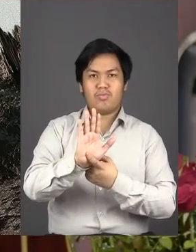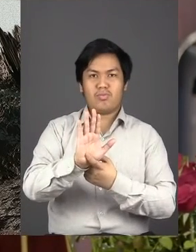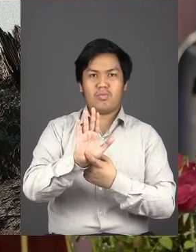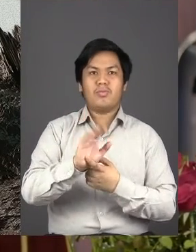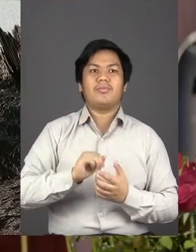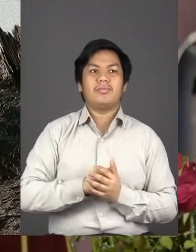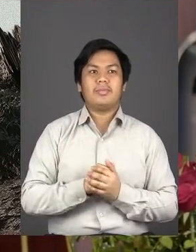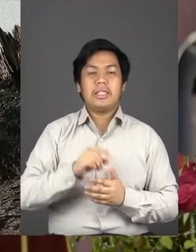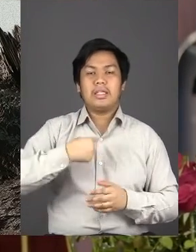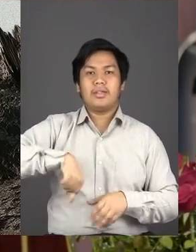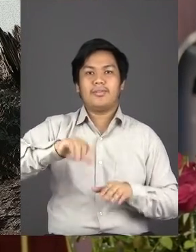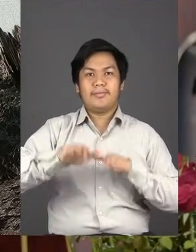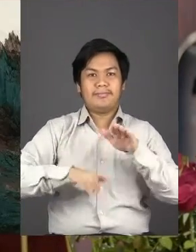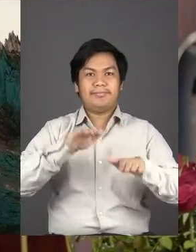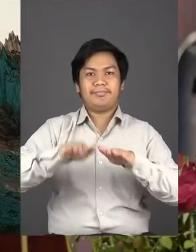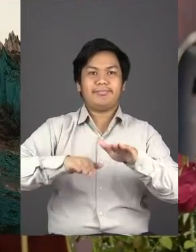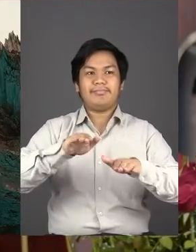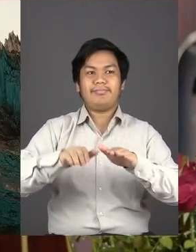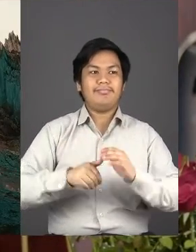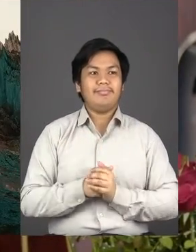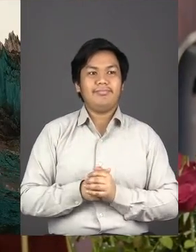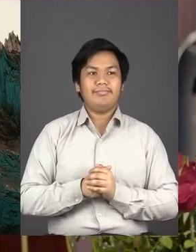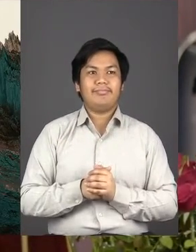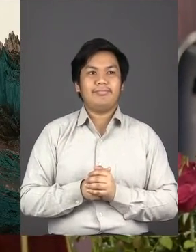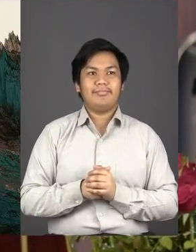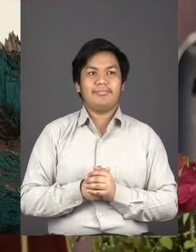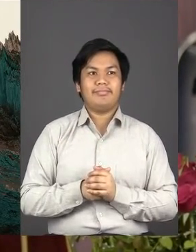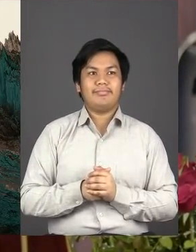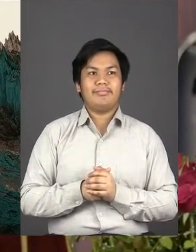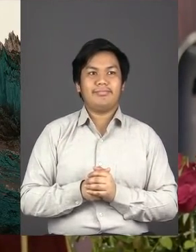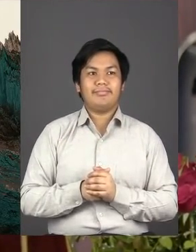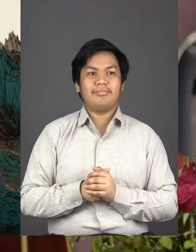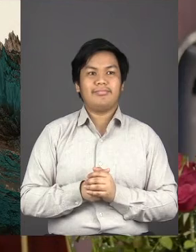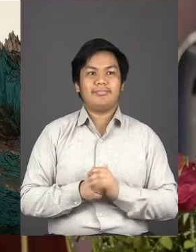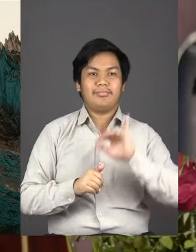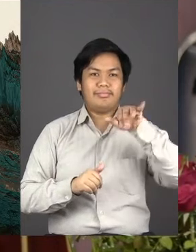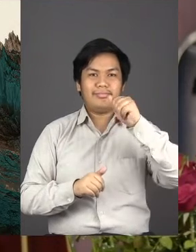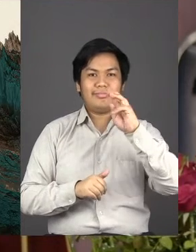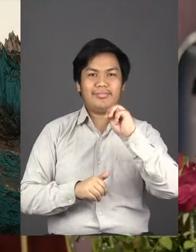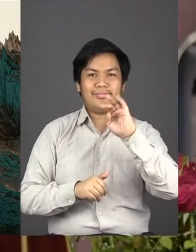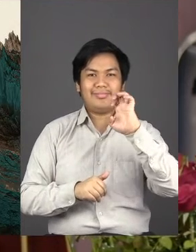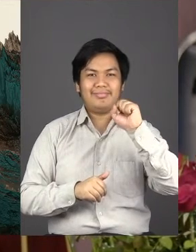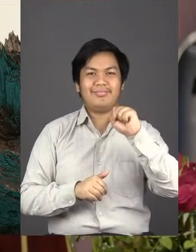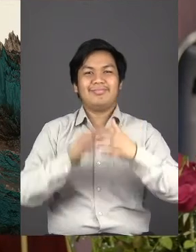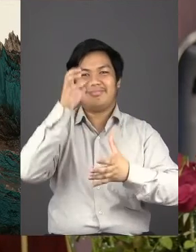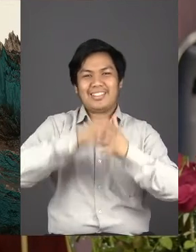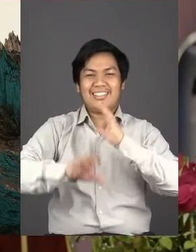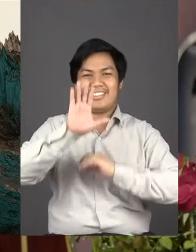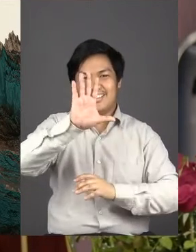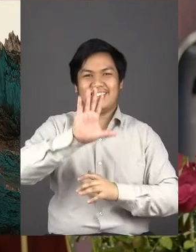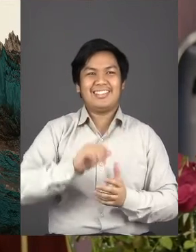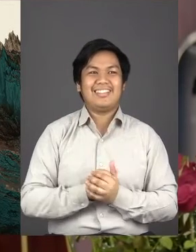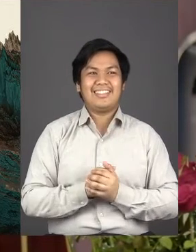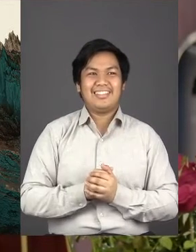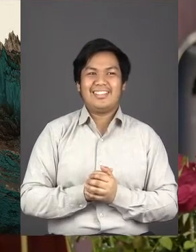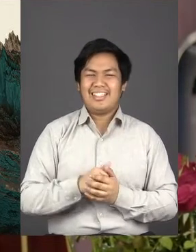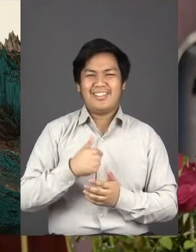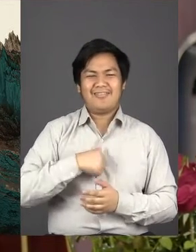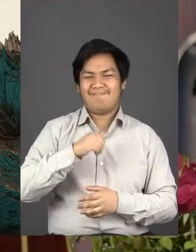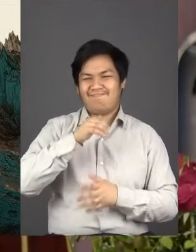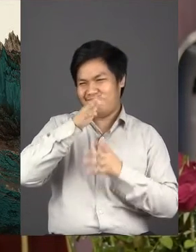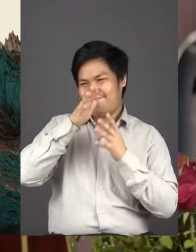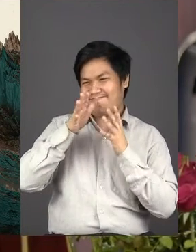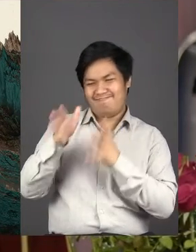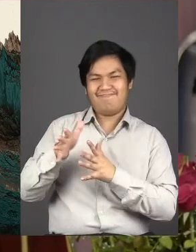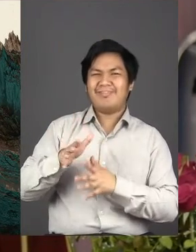Sa ating paglakad, isa na lang. James chapter 5. Hindi ko lang mabitawan to.